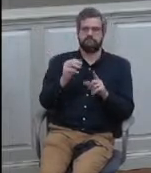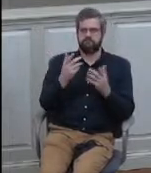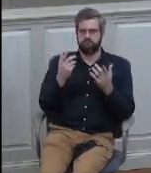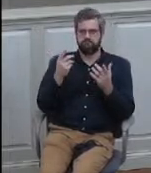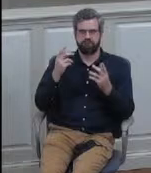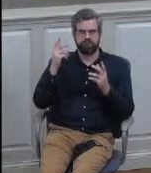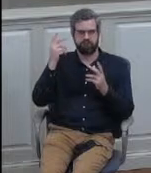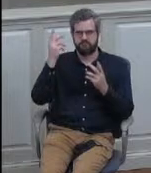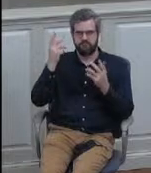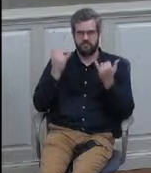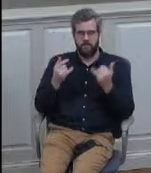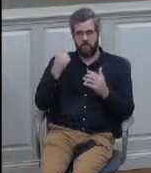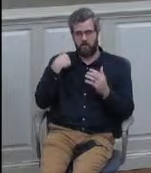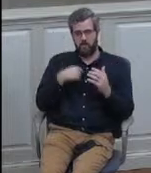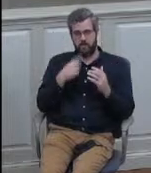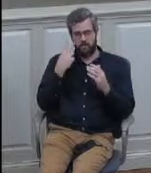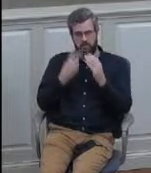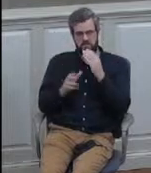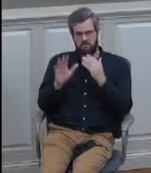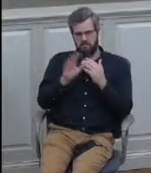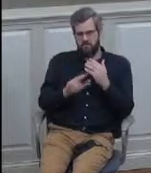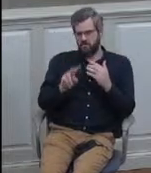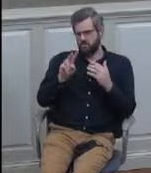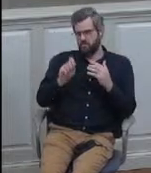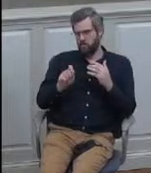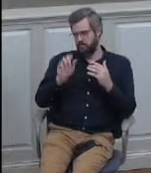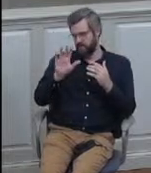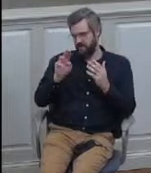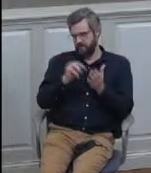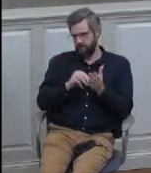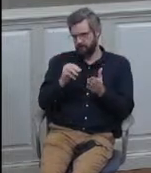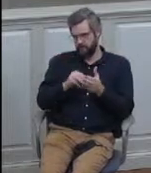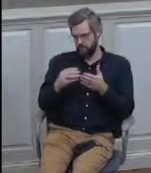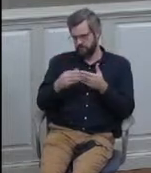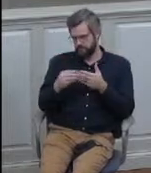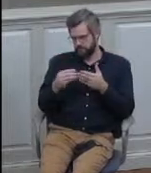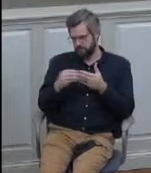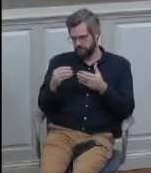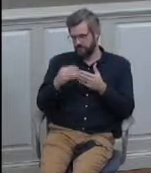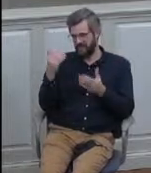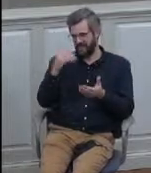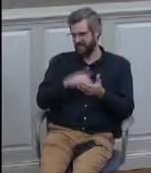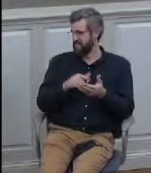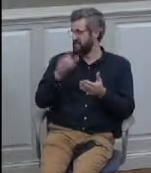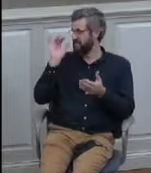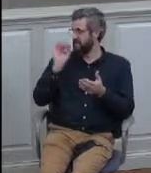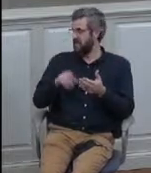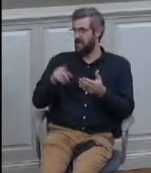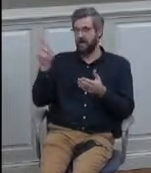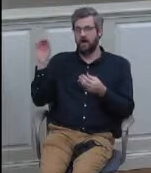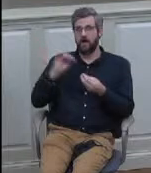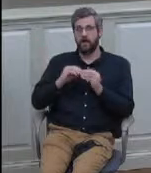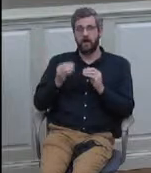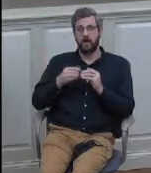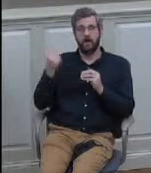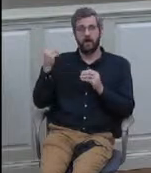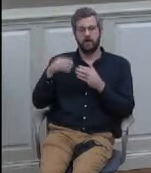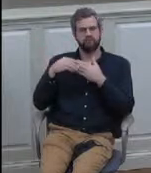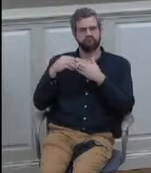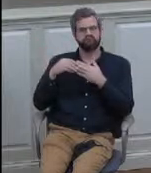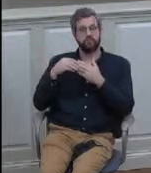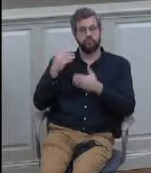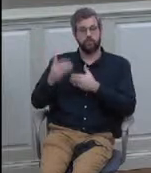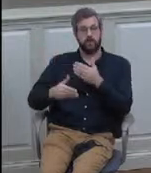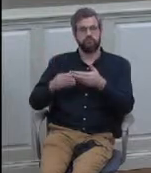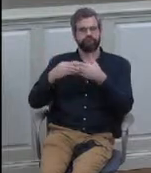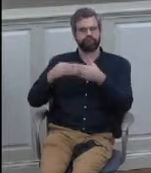right now we're projecting to come in somewhere around $2.5 million. Again, you know, this is a very fluid, fluid process, but